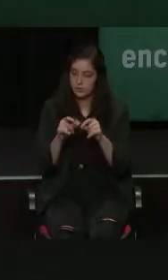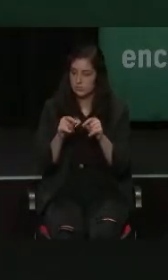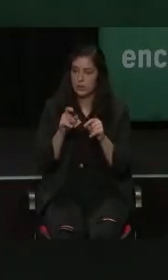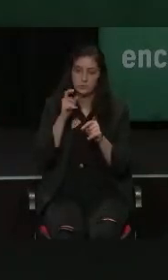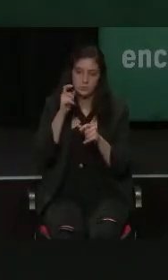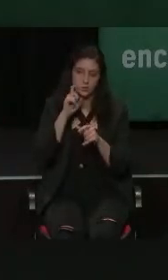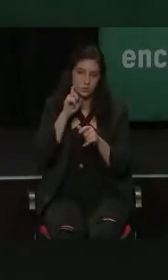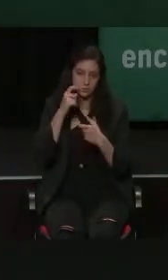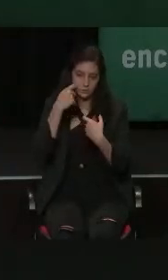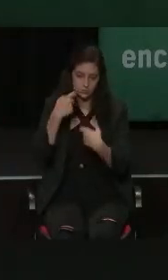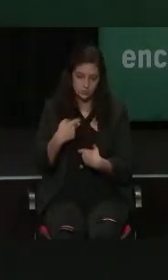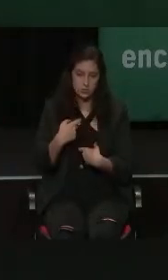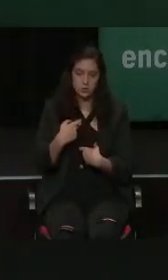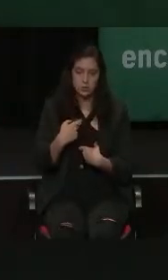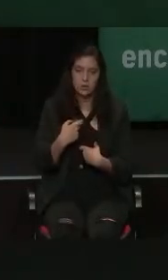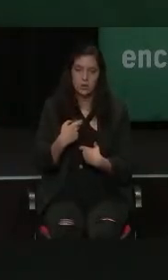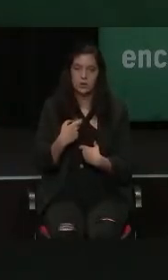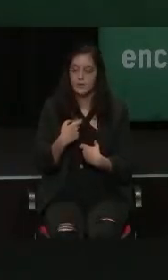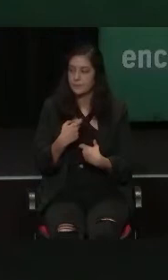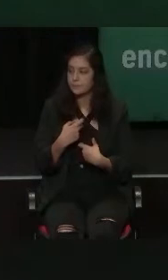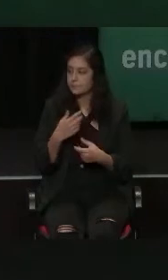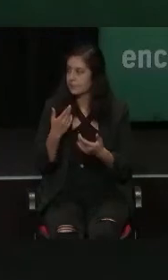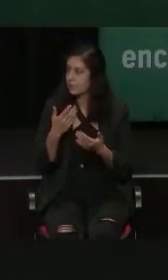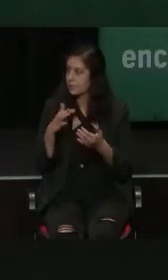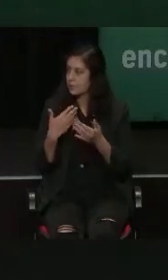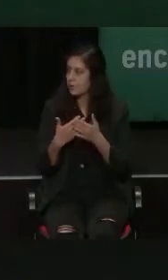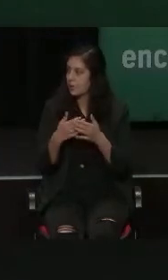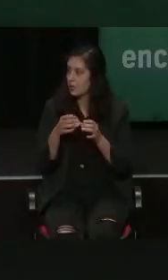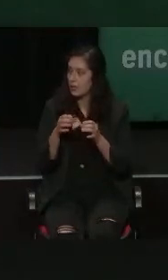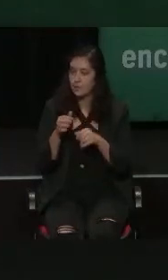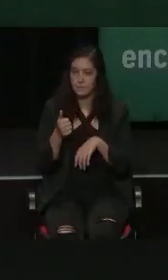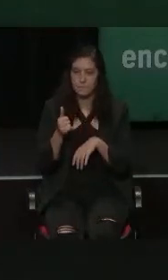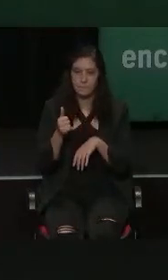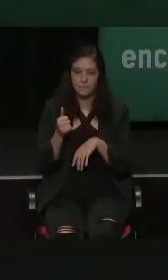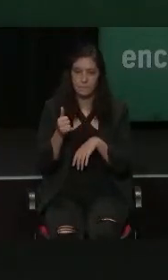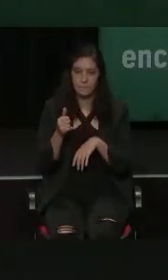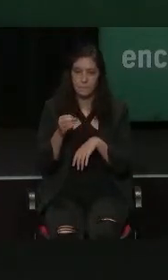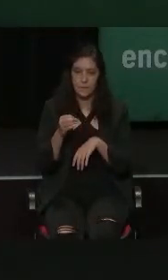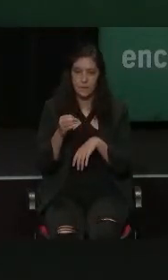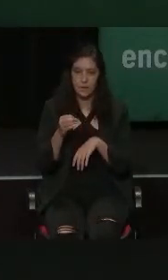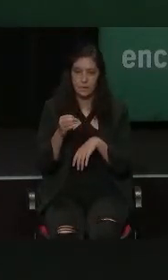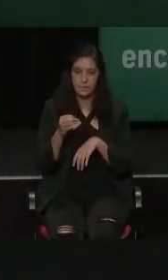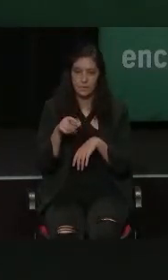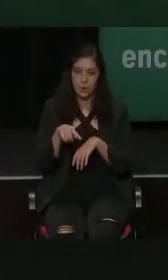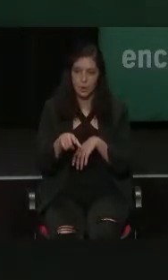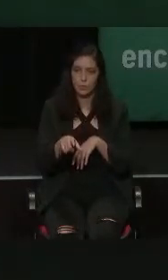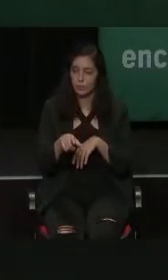system defenses, which is known as microbial biofilm recalcitrance.